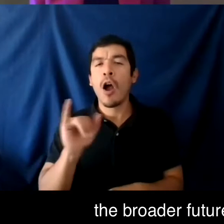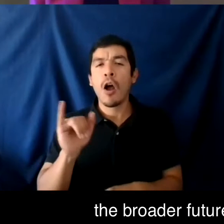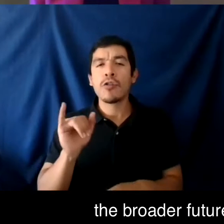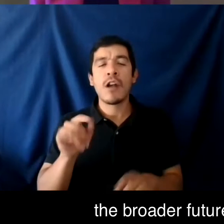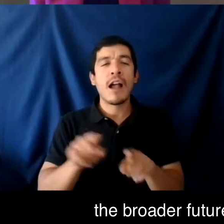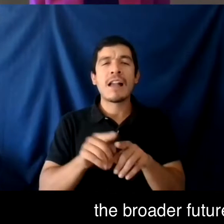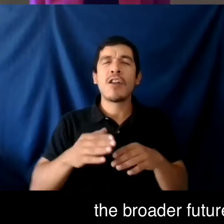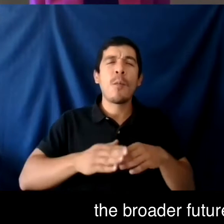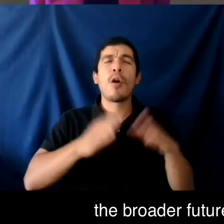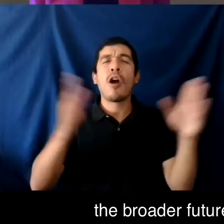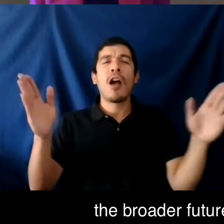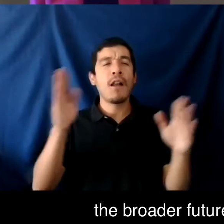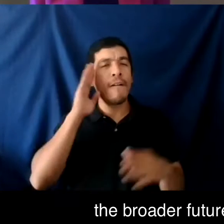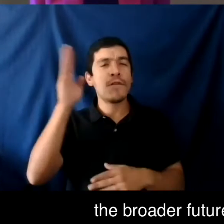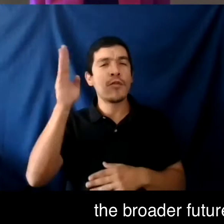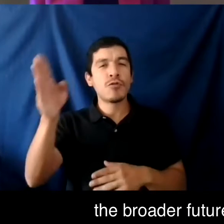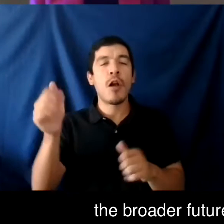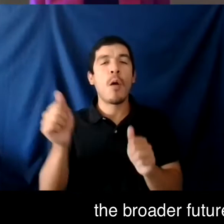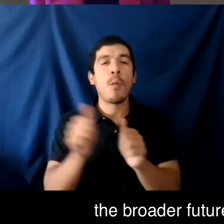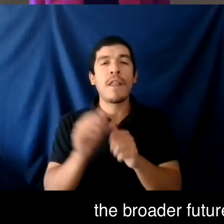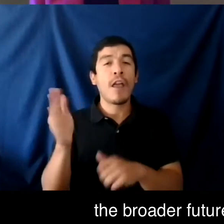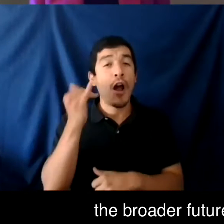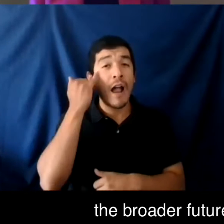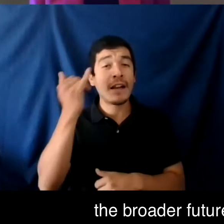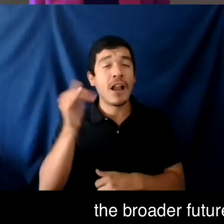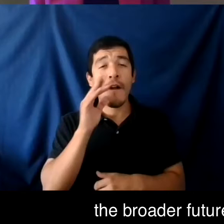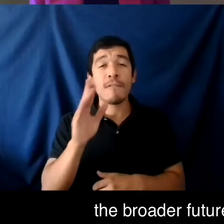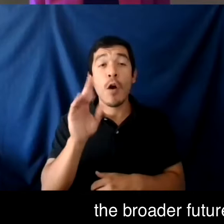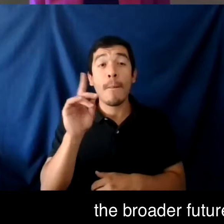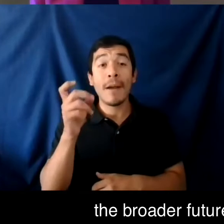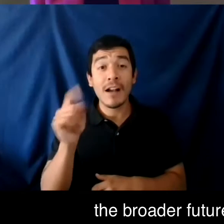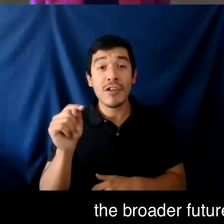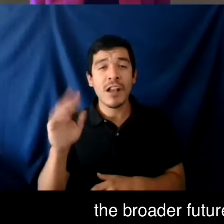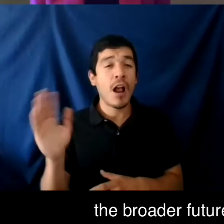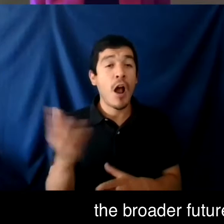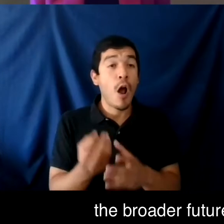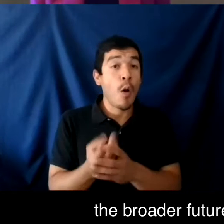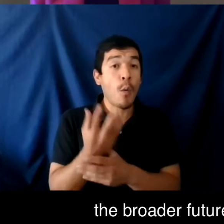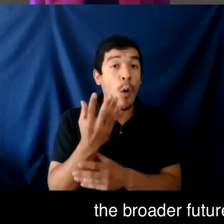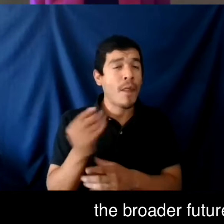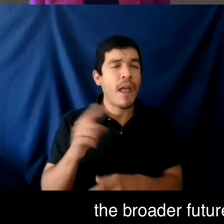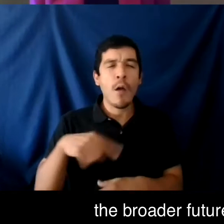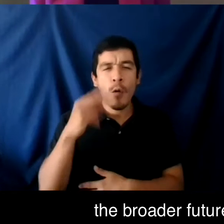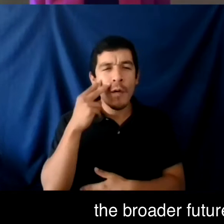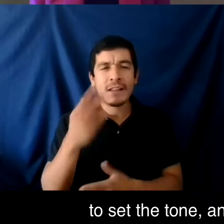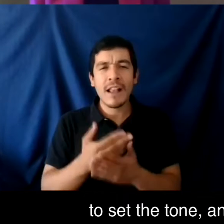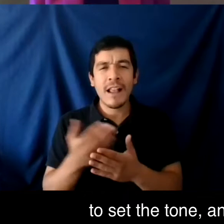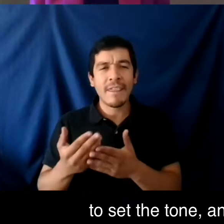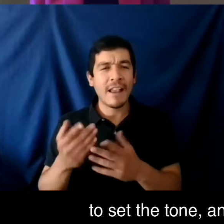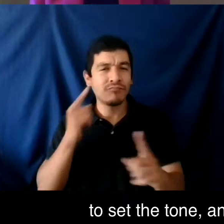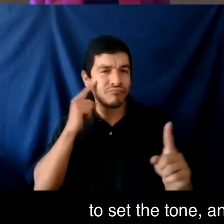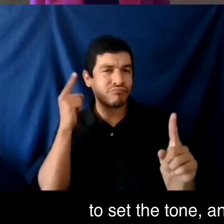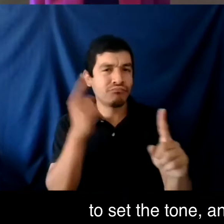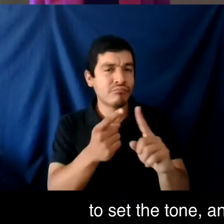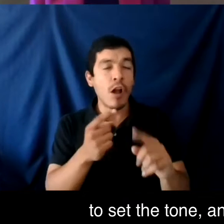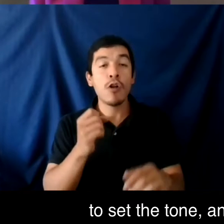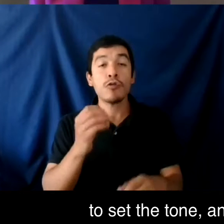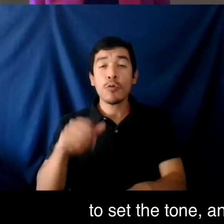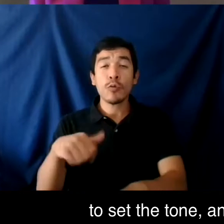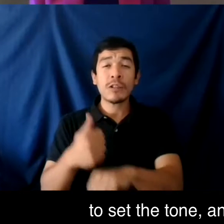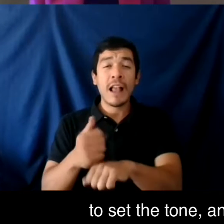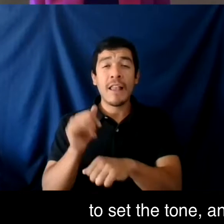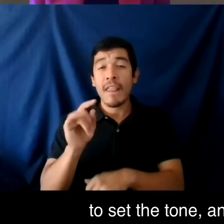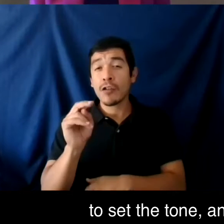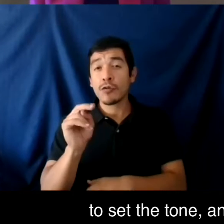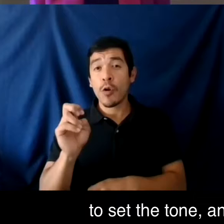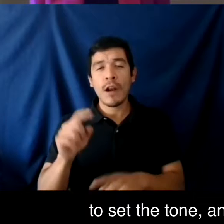broader future with regard to our budget, our expansion, and where we see things heading. And so to set the tone and